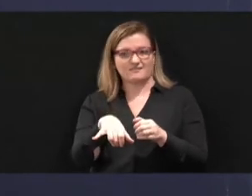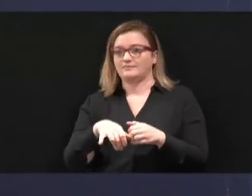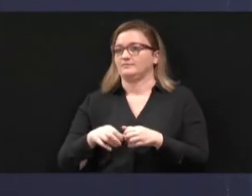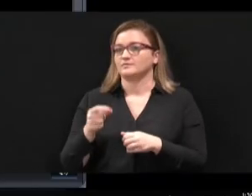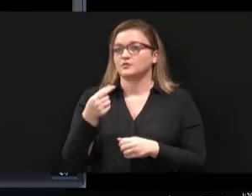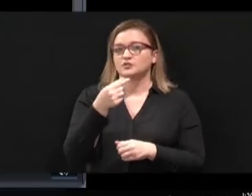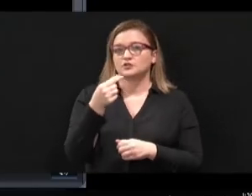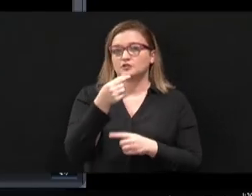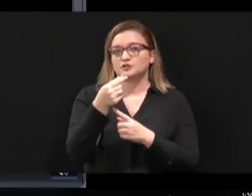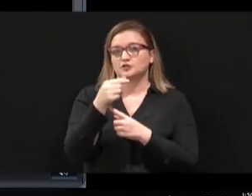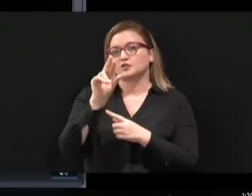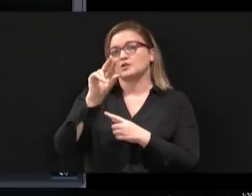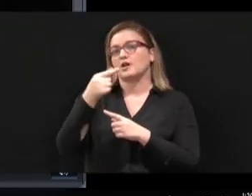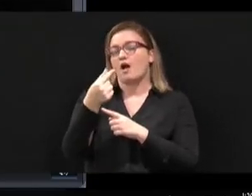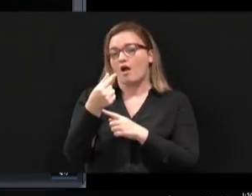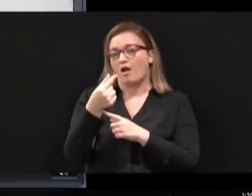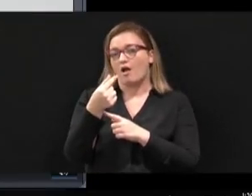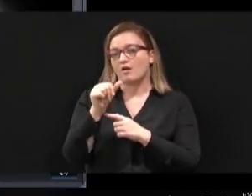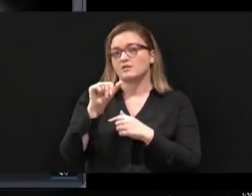G.